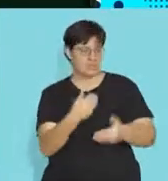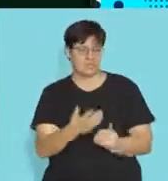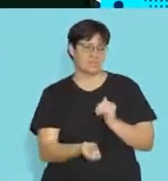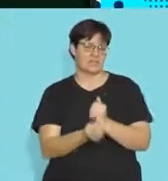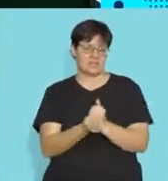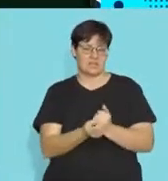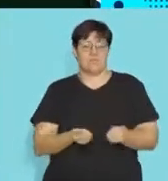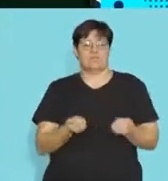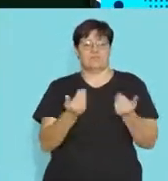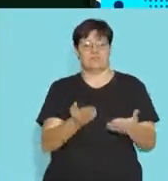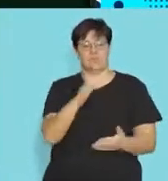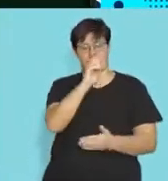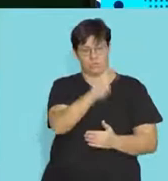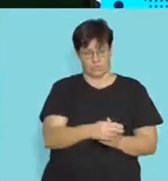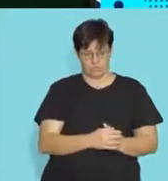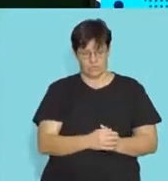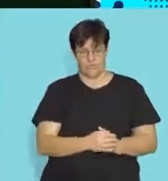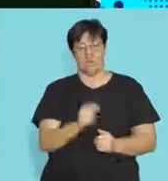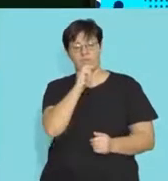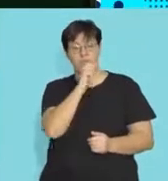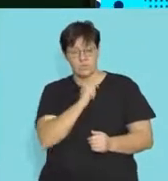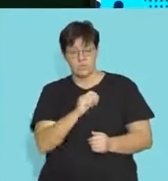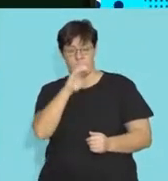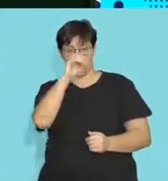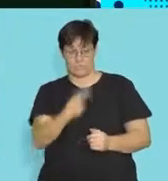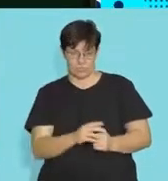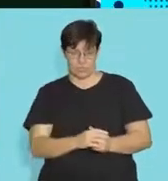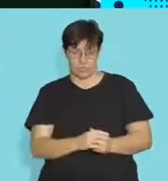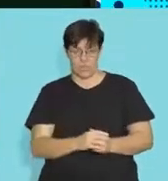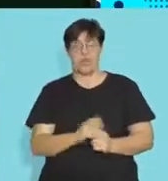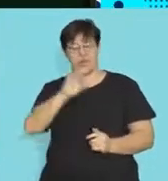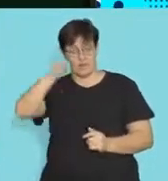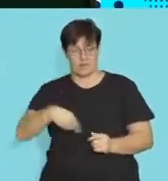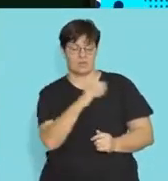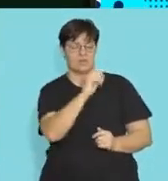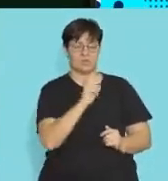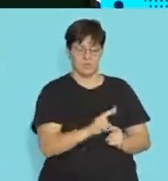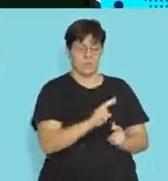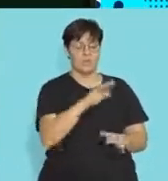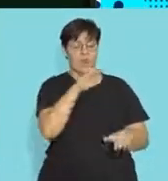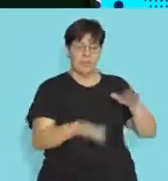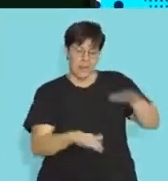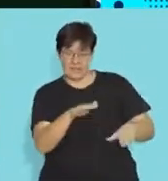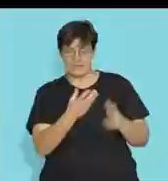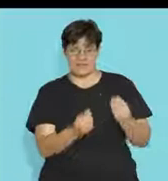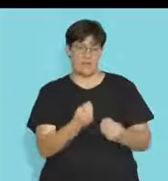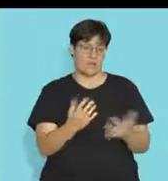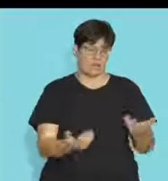processes produce the oxygen, what processes use up the oxygen, and how that balance is maintained in the